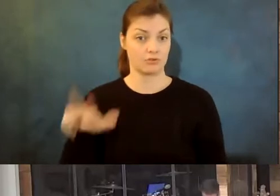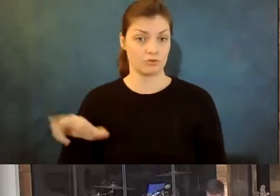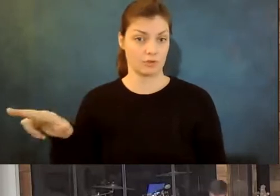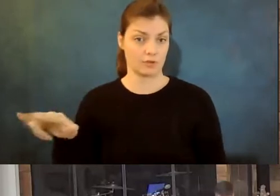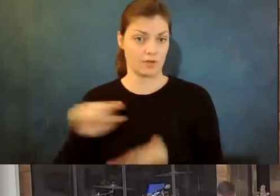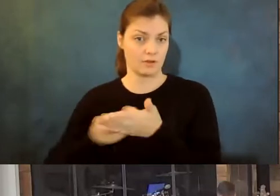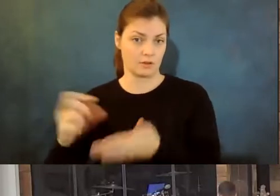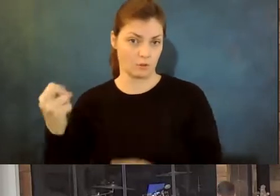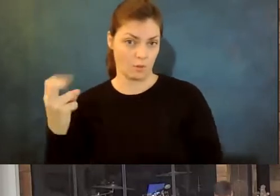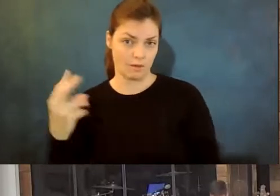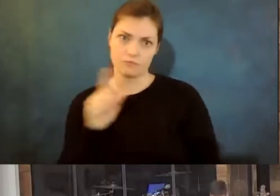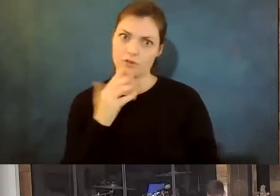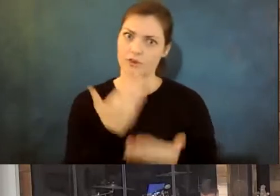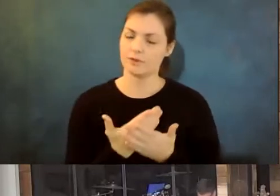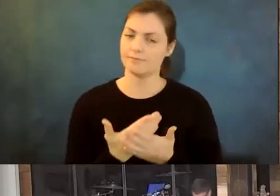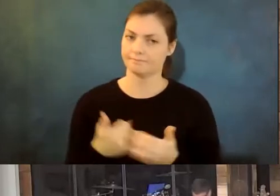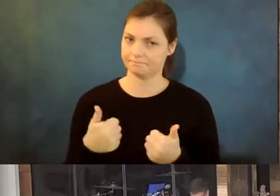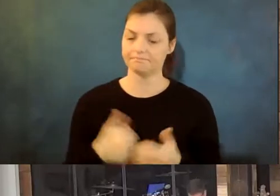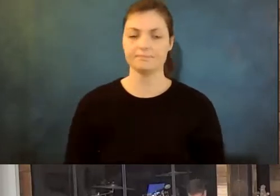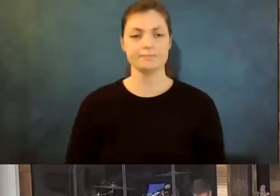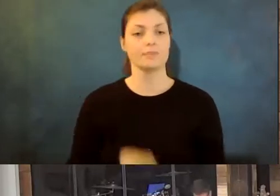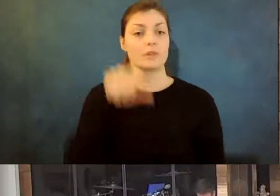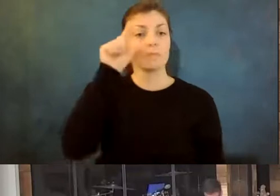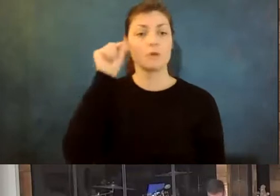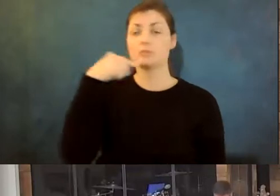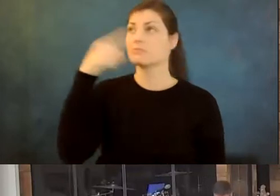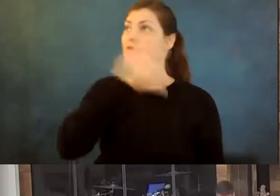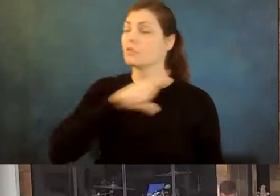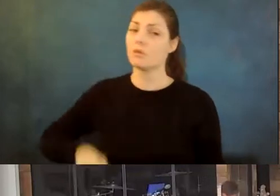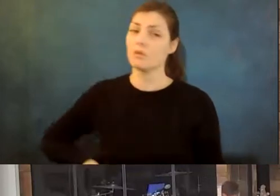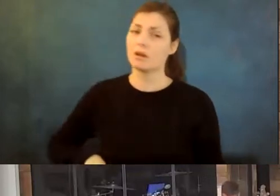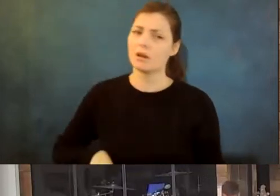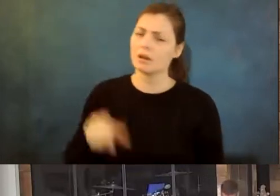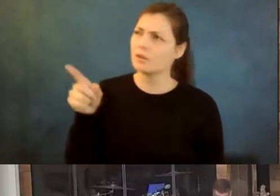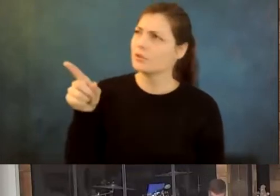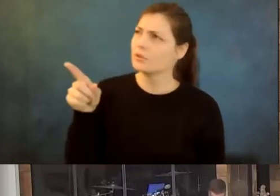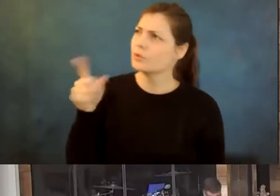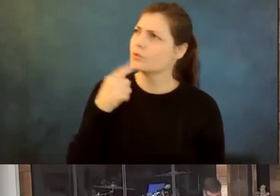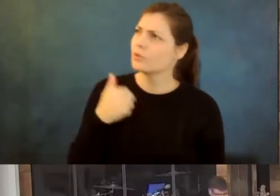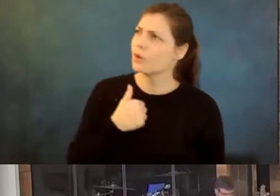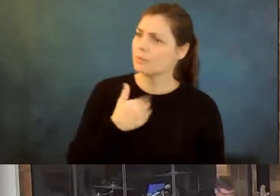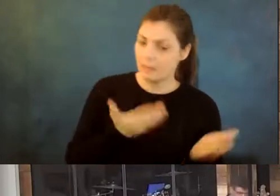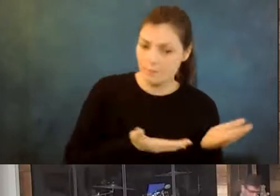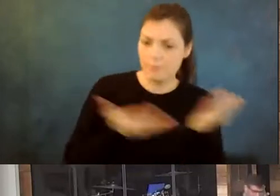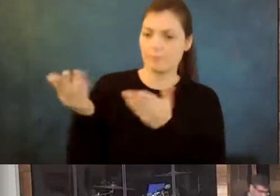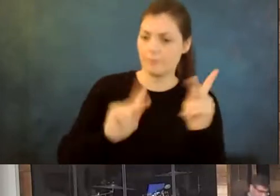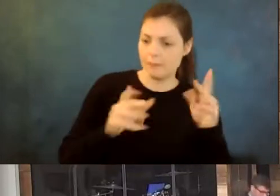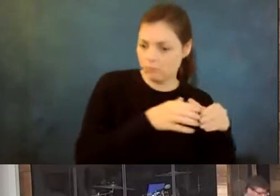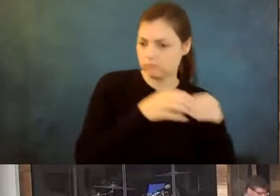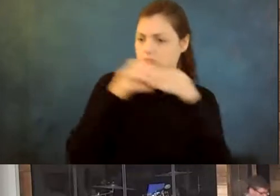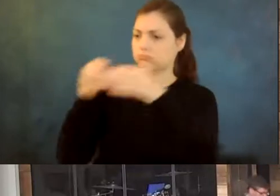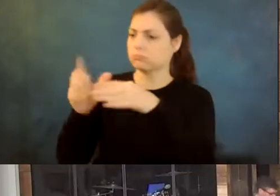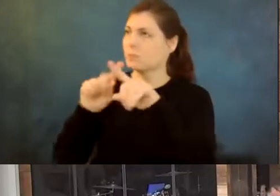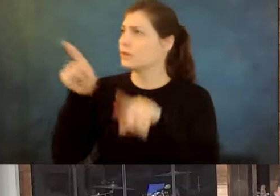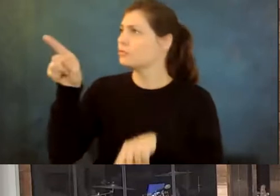part is the last part, but this part is really good too. Then Moses said to the Lord, "See, you say to me, bring up this people, but you